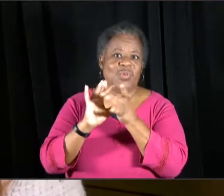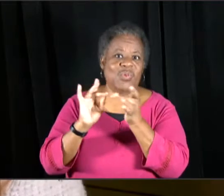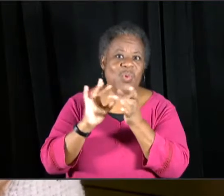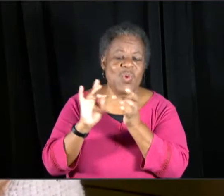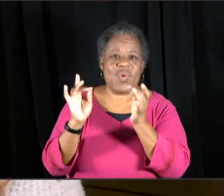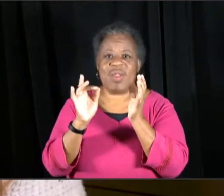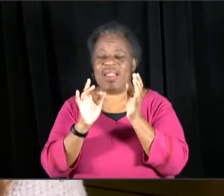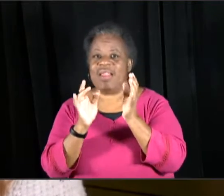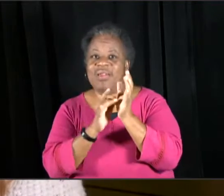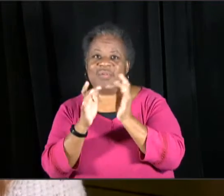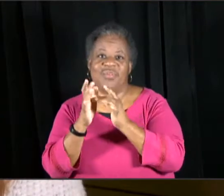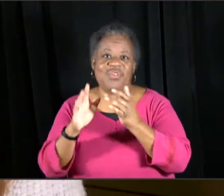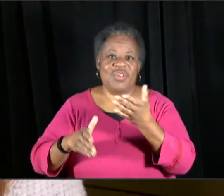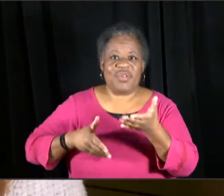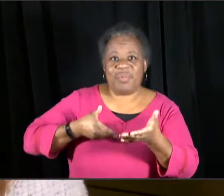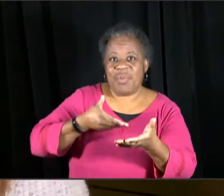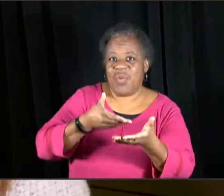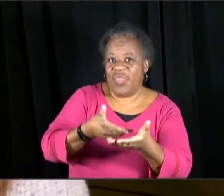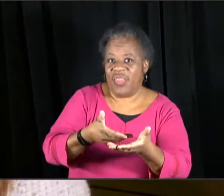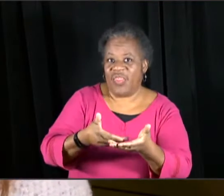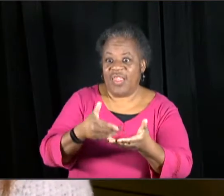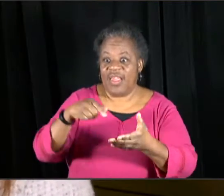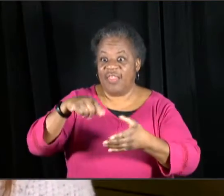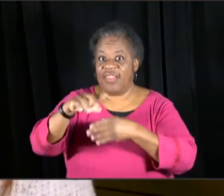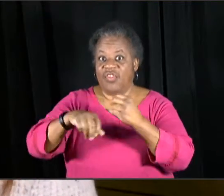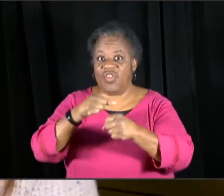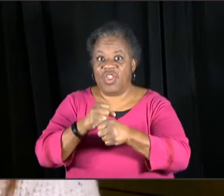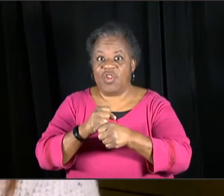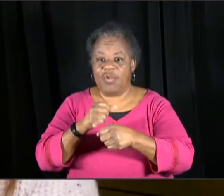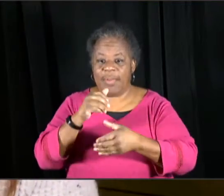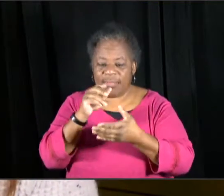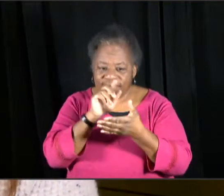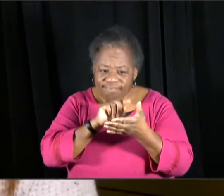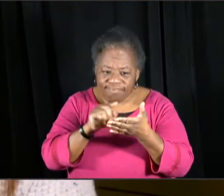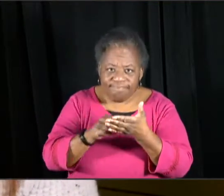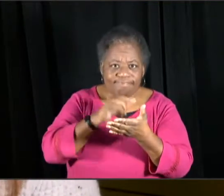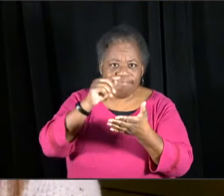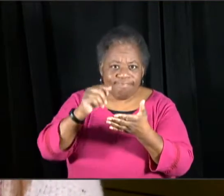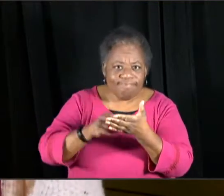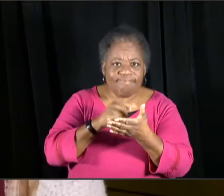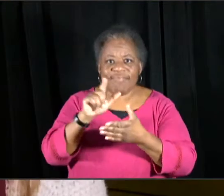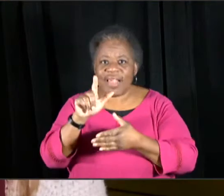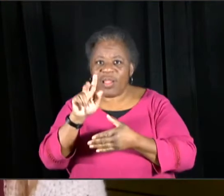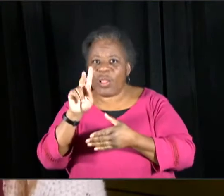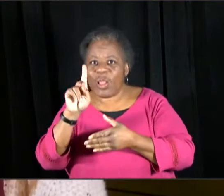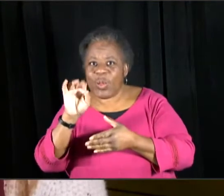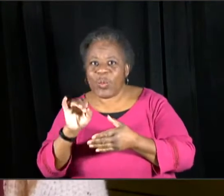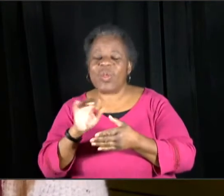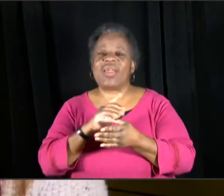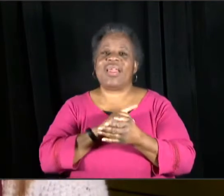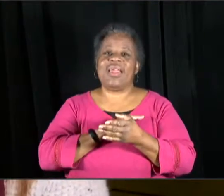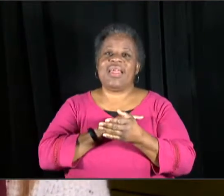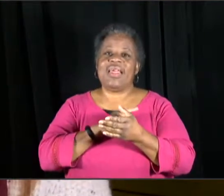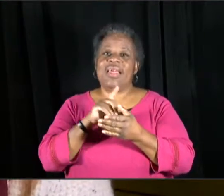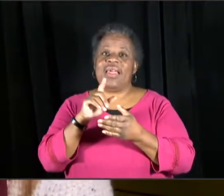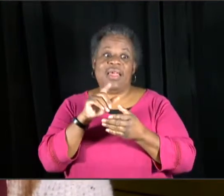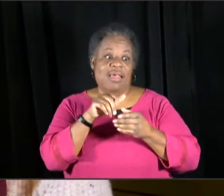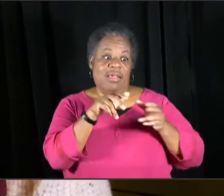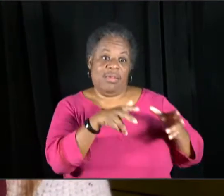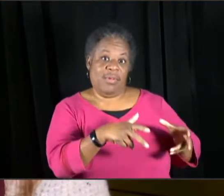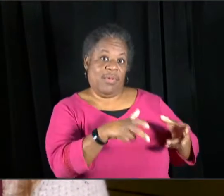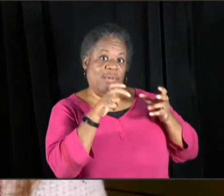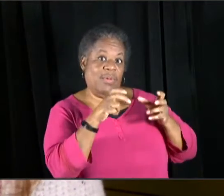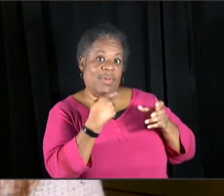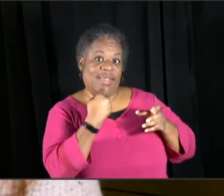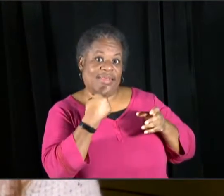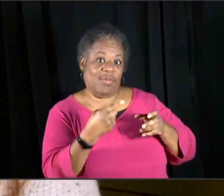been making our way through the Gospel of Luke. And Luke is actually the only one of the four Gospels that tells us what happened on the night